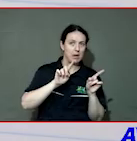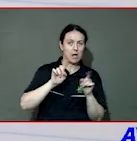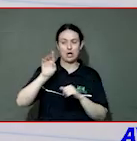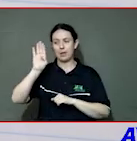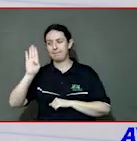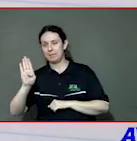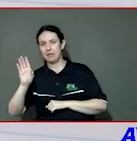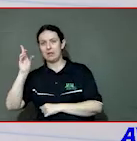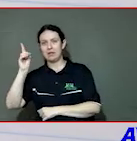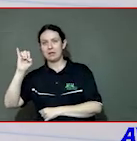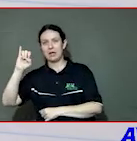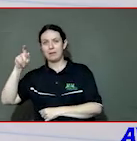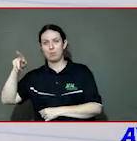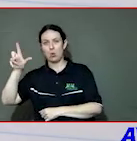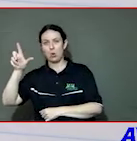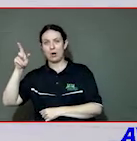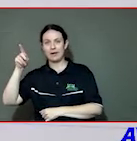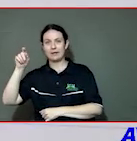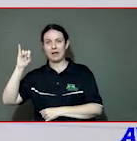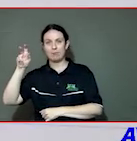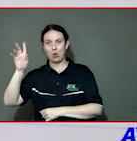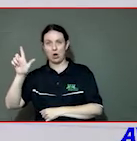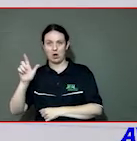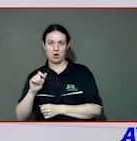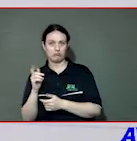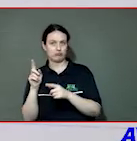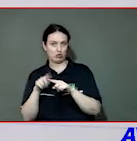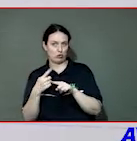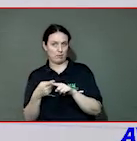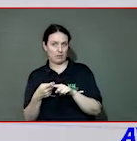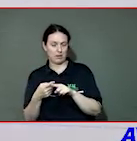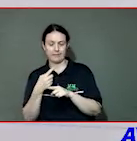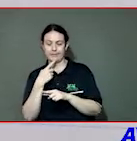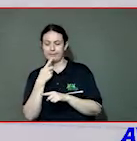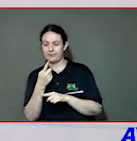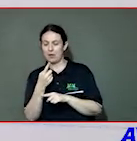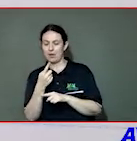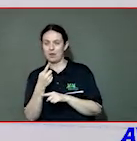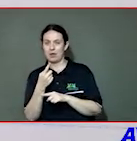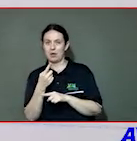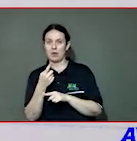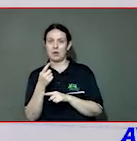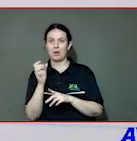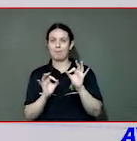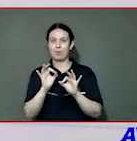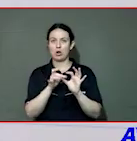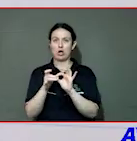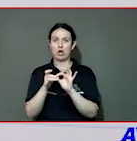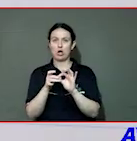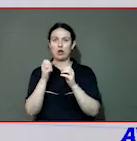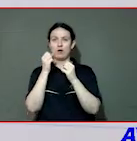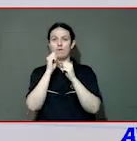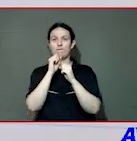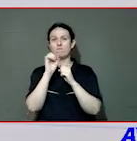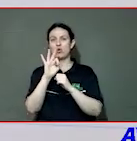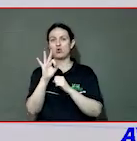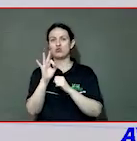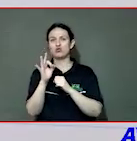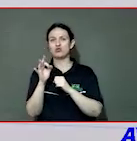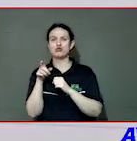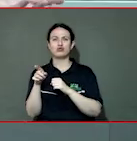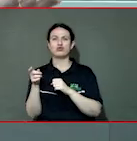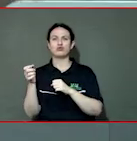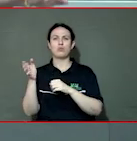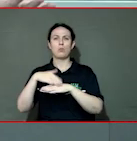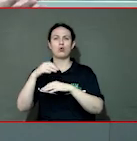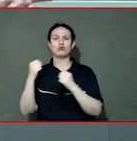has dipole-dipole forces. So you can't just say the intermolecular forces are stronger. Which